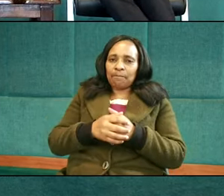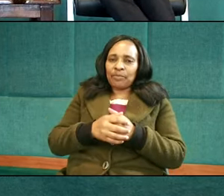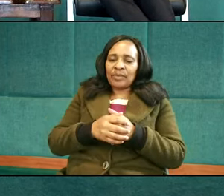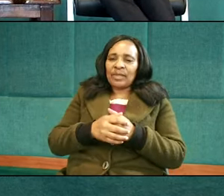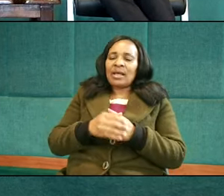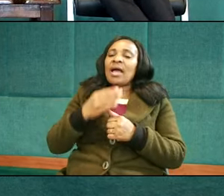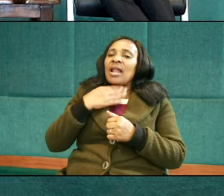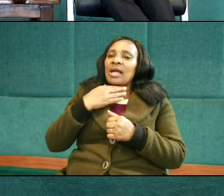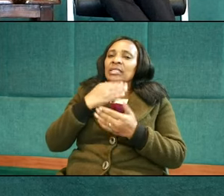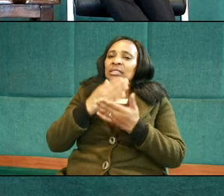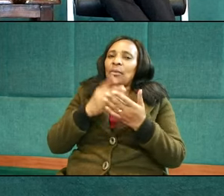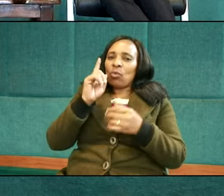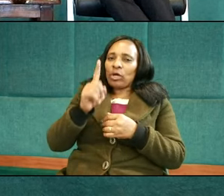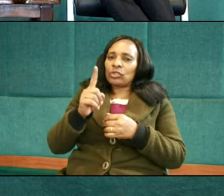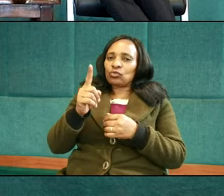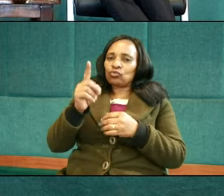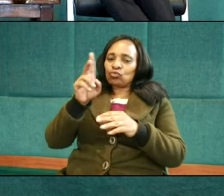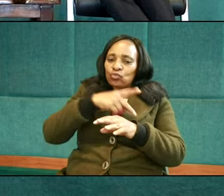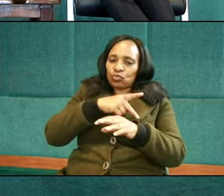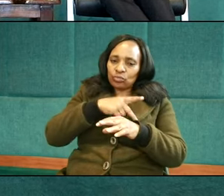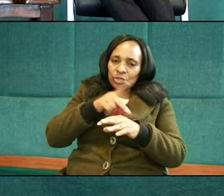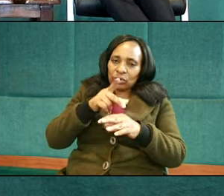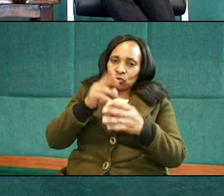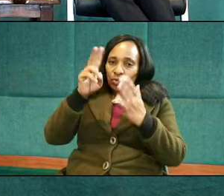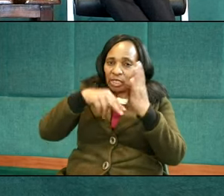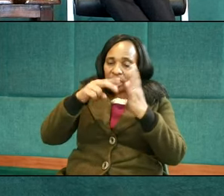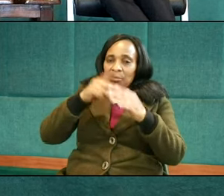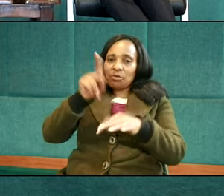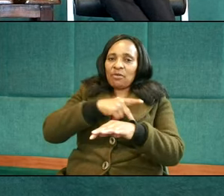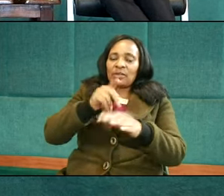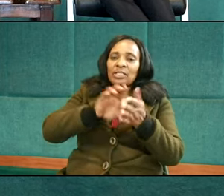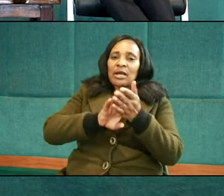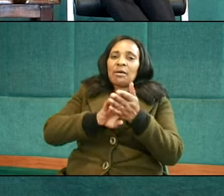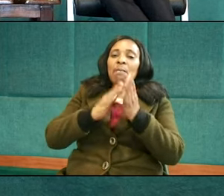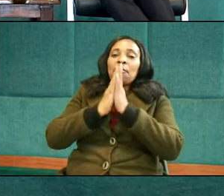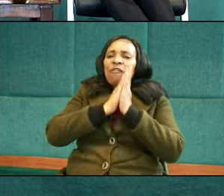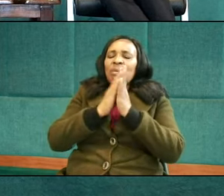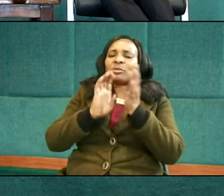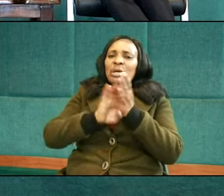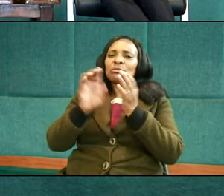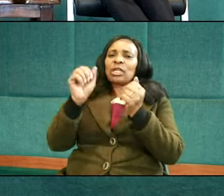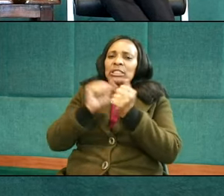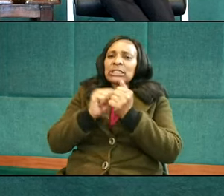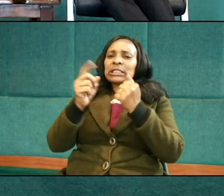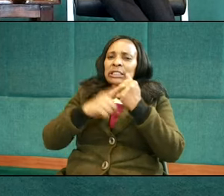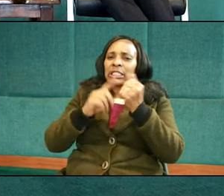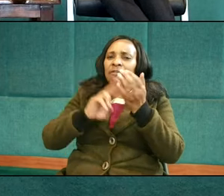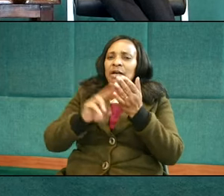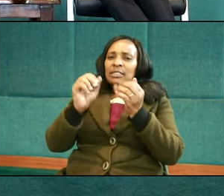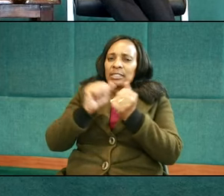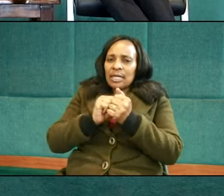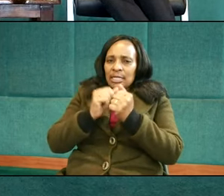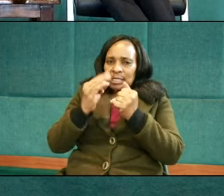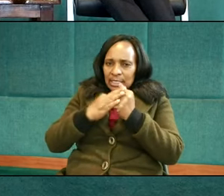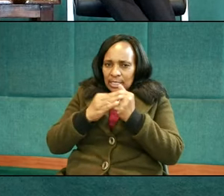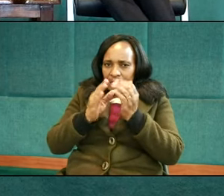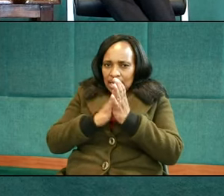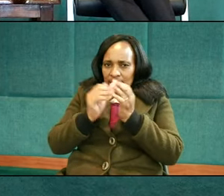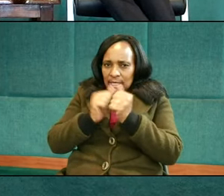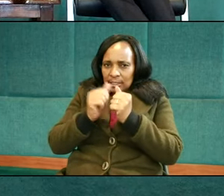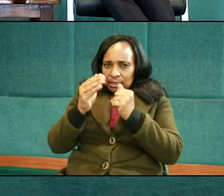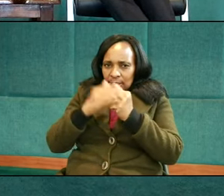like someone to read Proverbs 16, verse 18. Anyone has it? Proverbs 16, verse 18 and